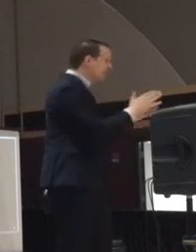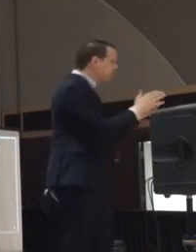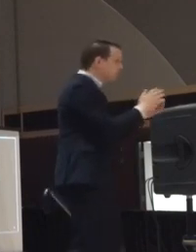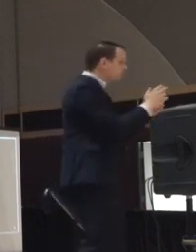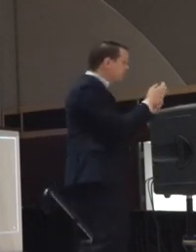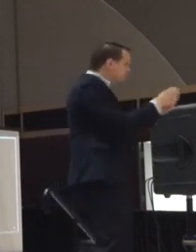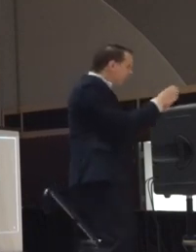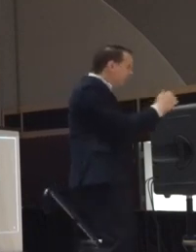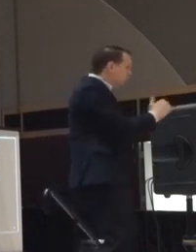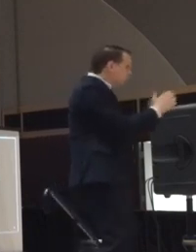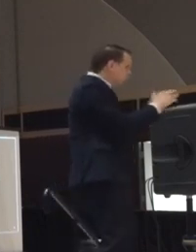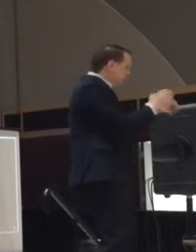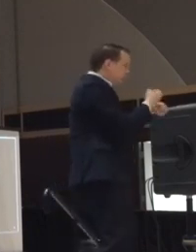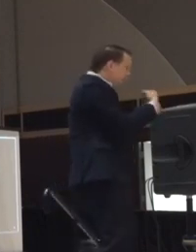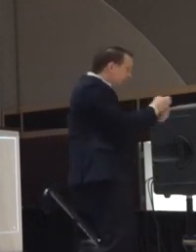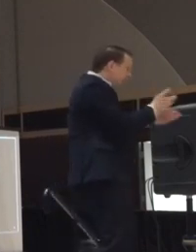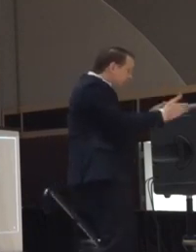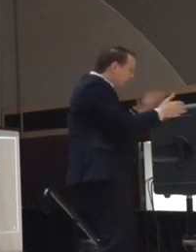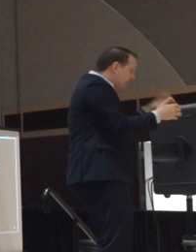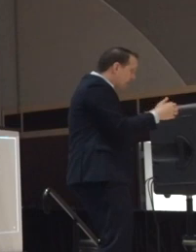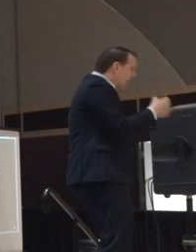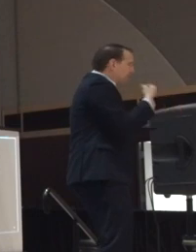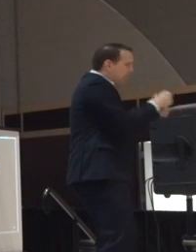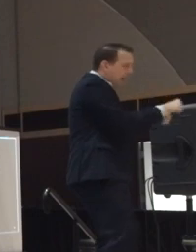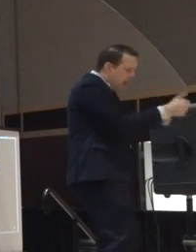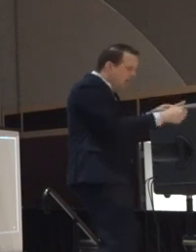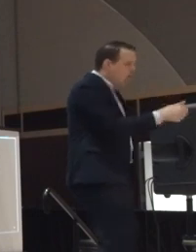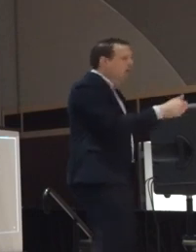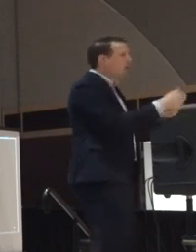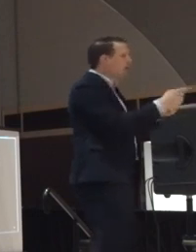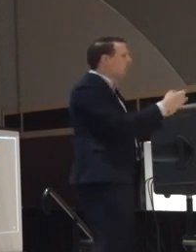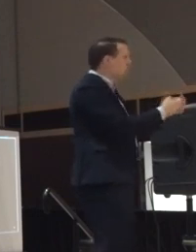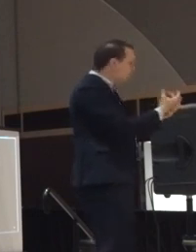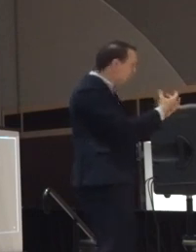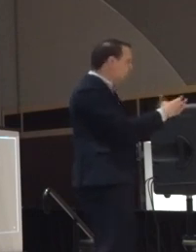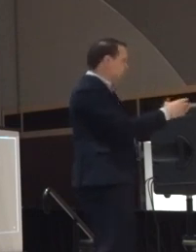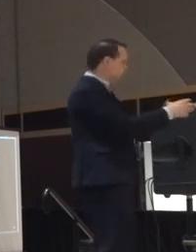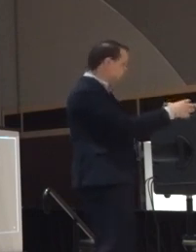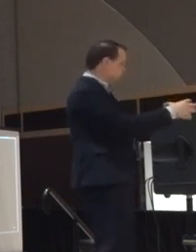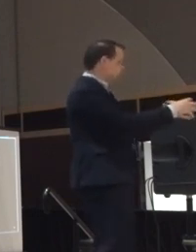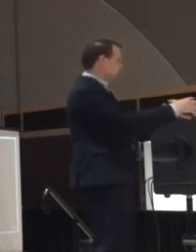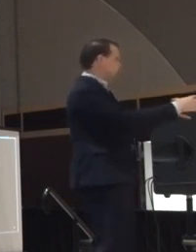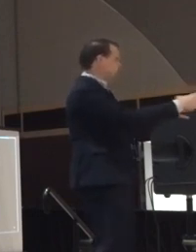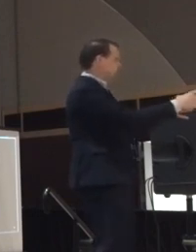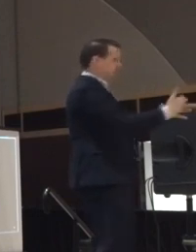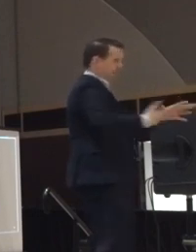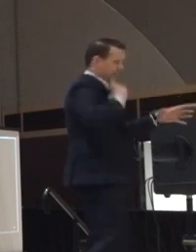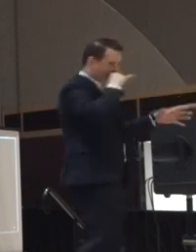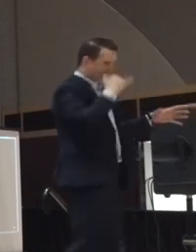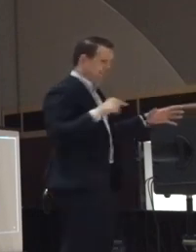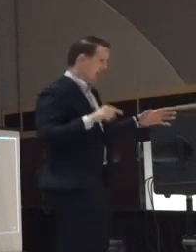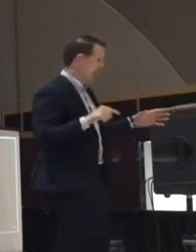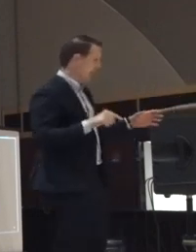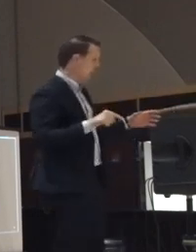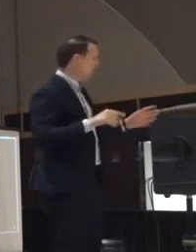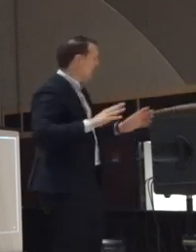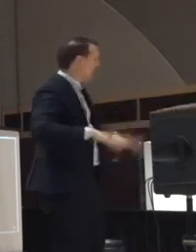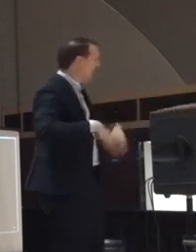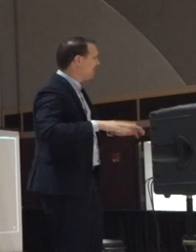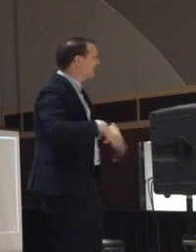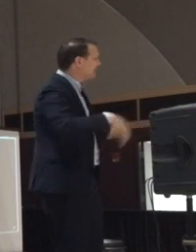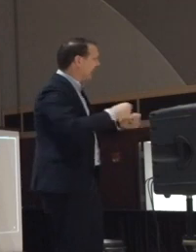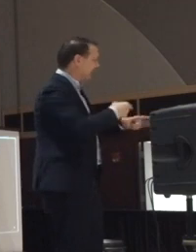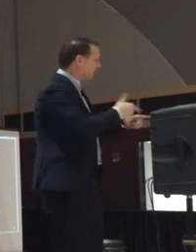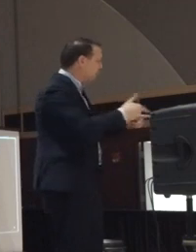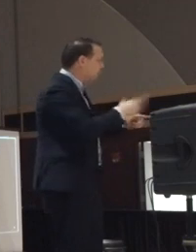start that make something. Then they make another thing, and then they grow. Well, the young kids now haven't taken the